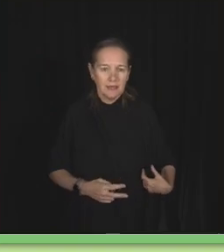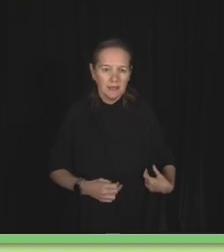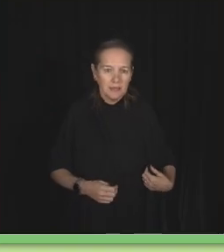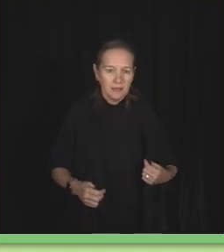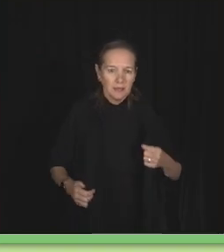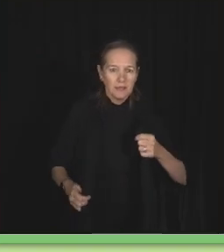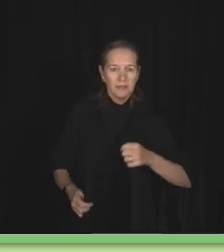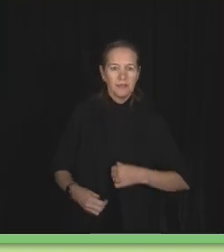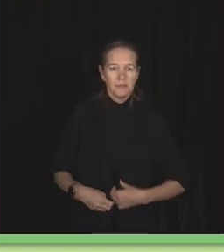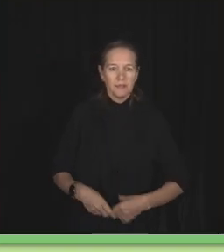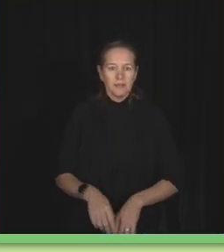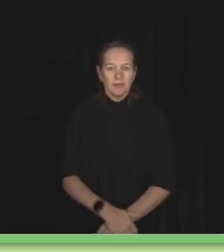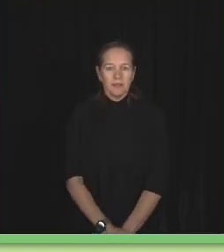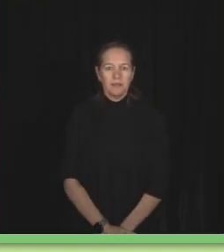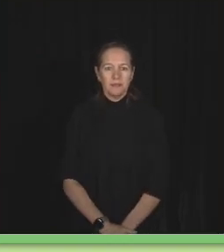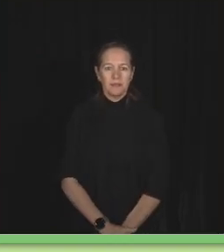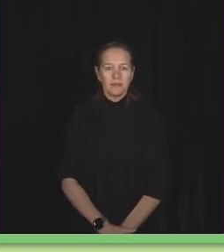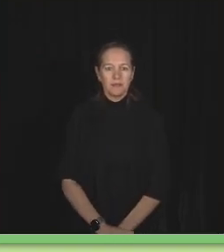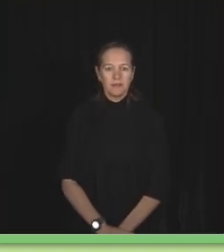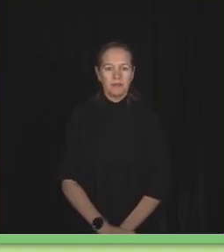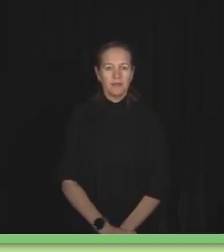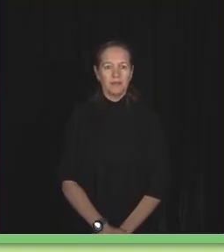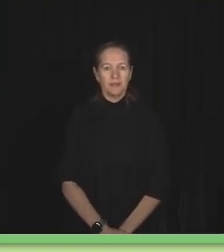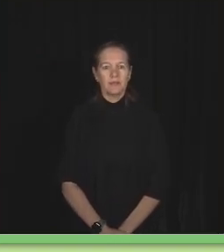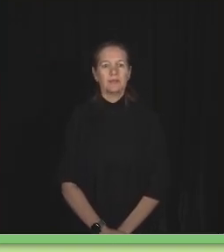How's it going? Here.